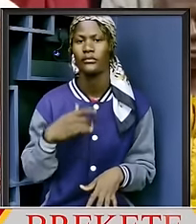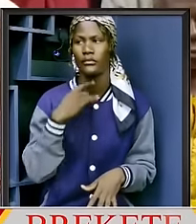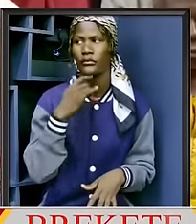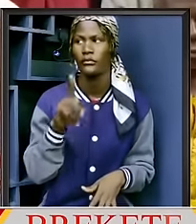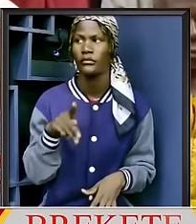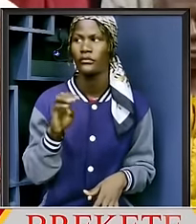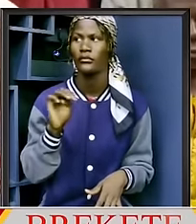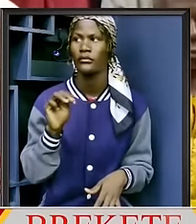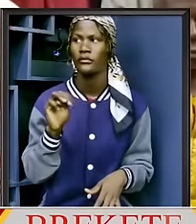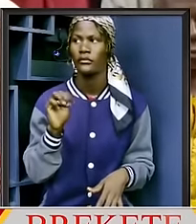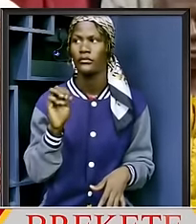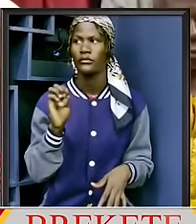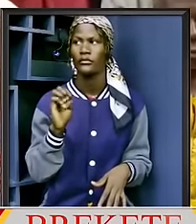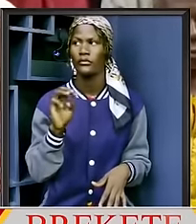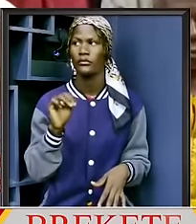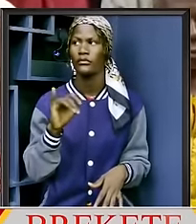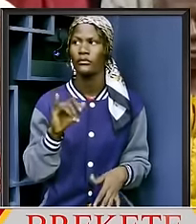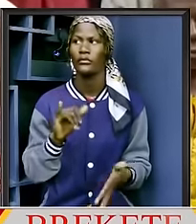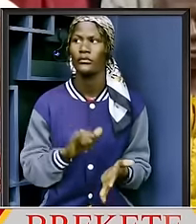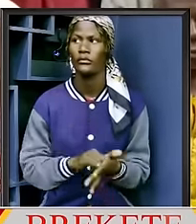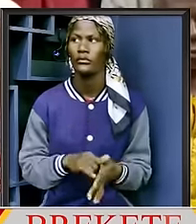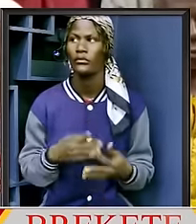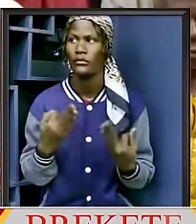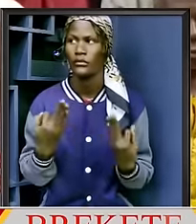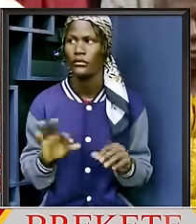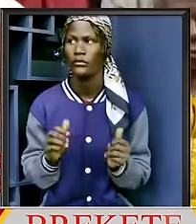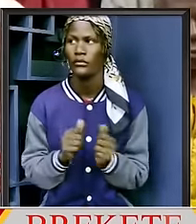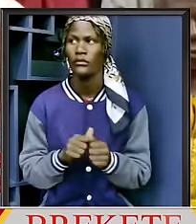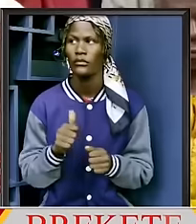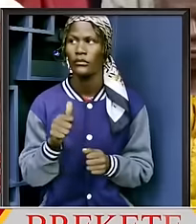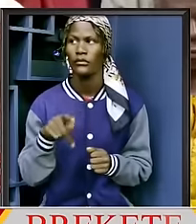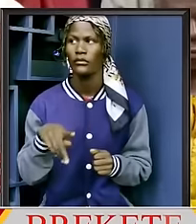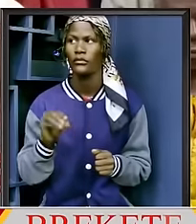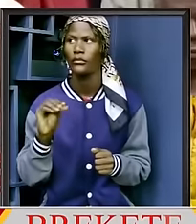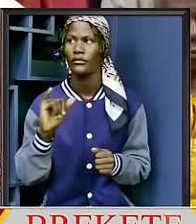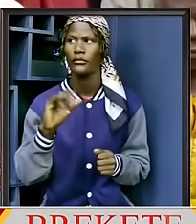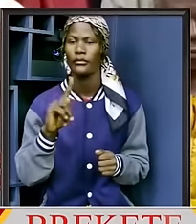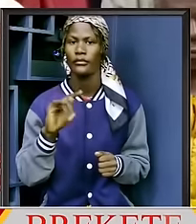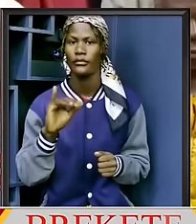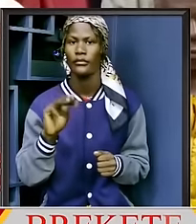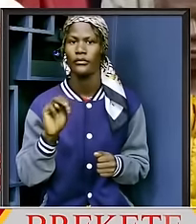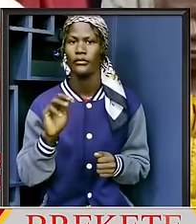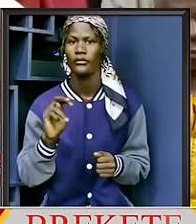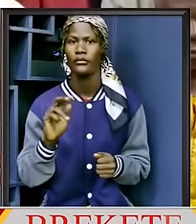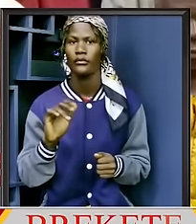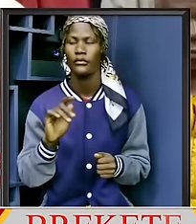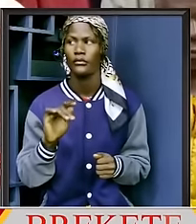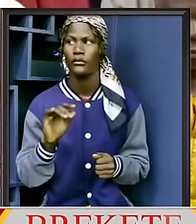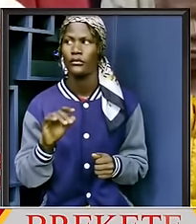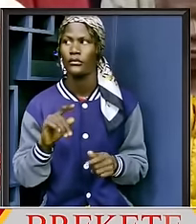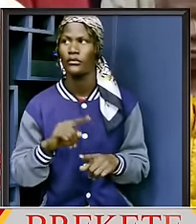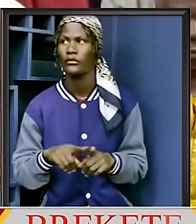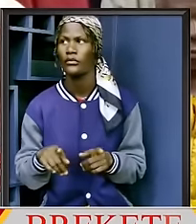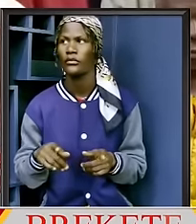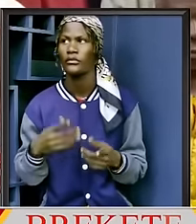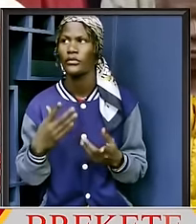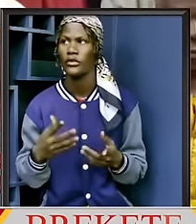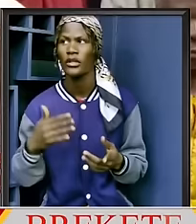after finishing with that appointment, we will come down this way. But when I started